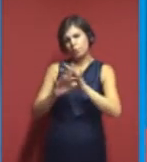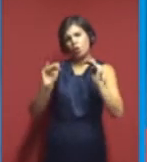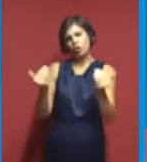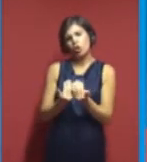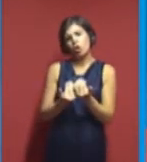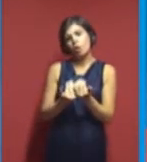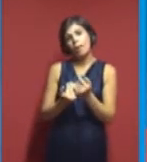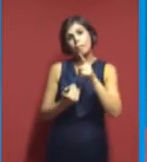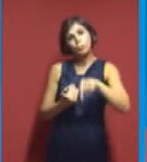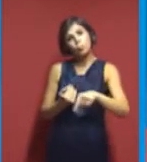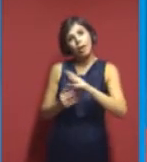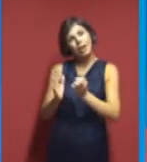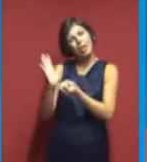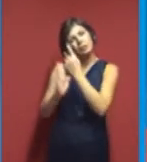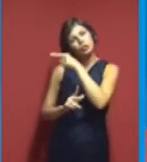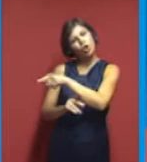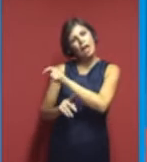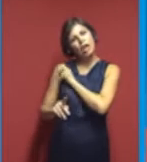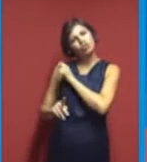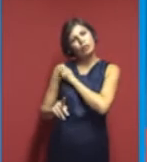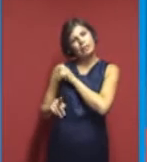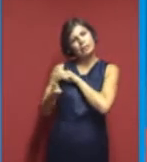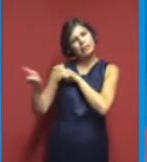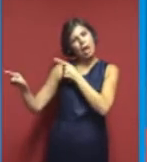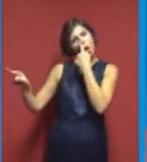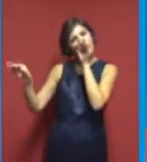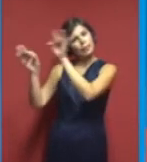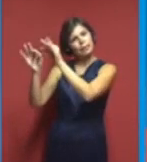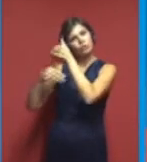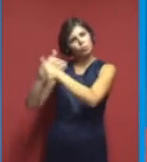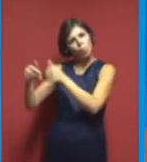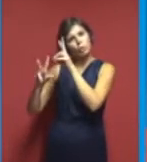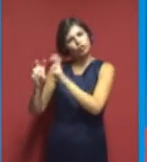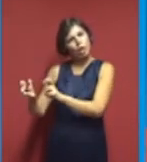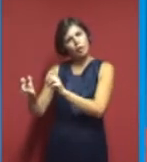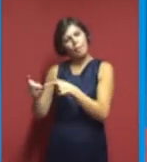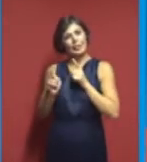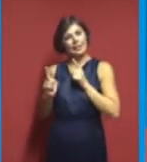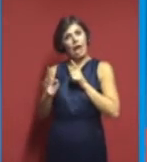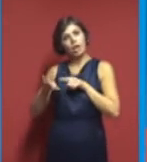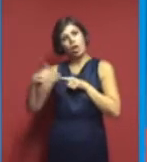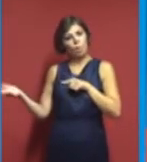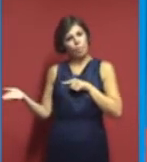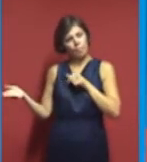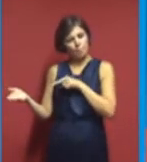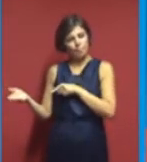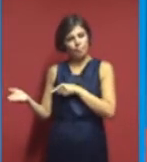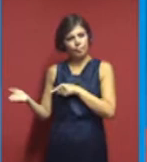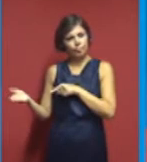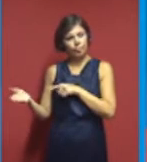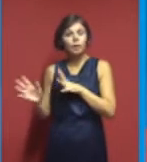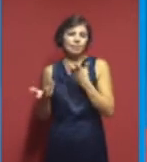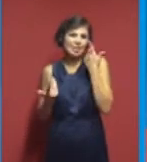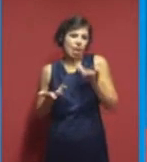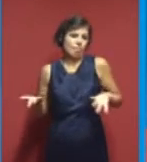of research outside of the military industry. So a lot of knowledge that was created under the military industry didn't have a